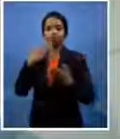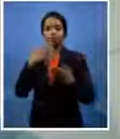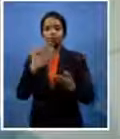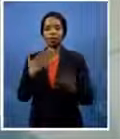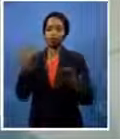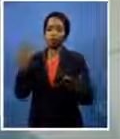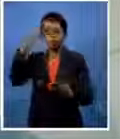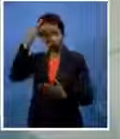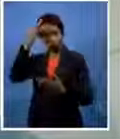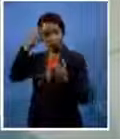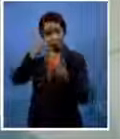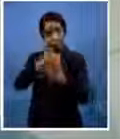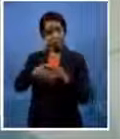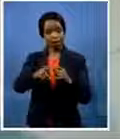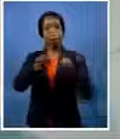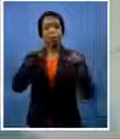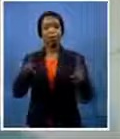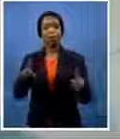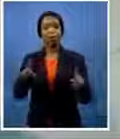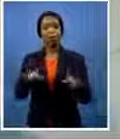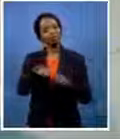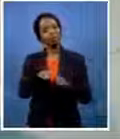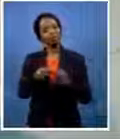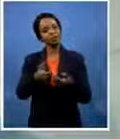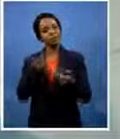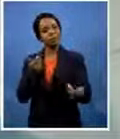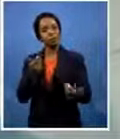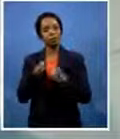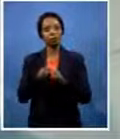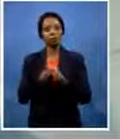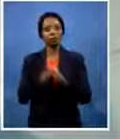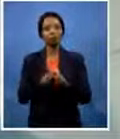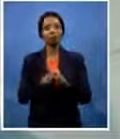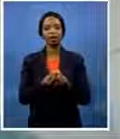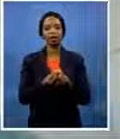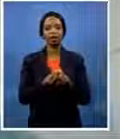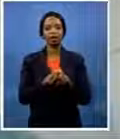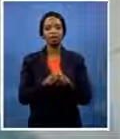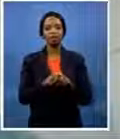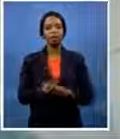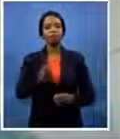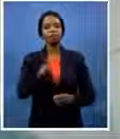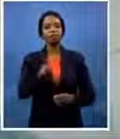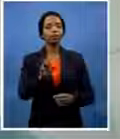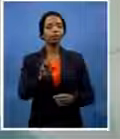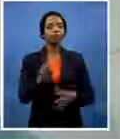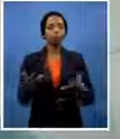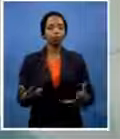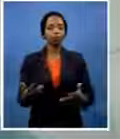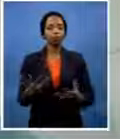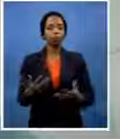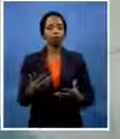But to separate things, it's always first that identification, right? So in terms of municipal